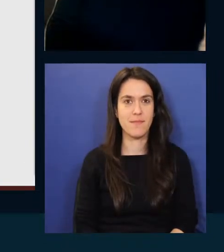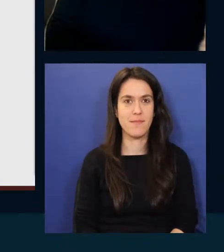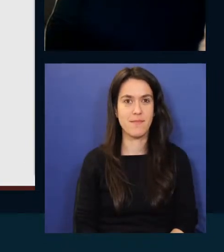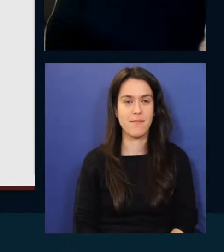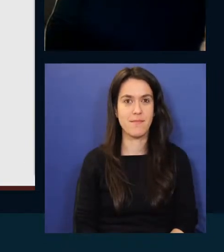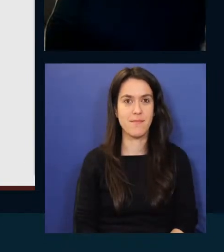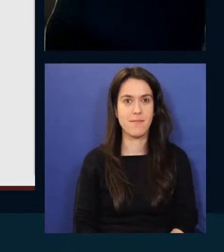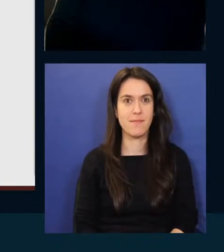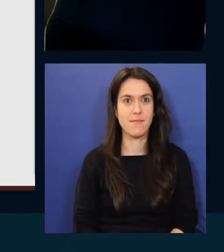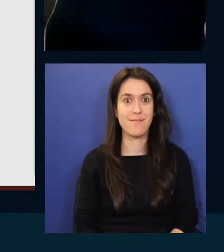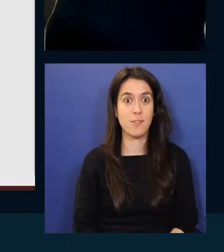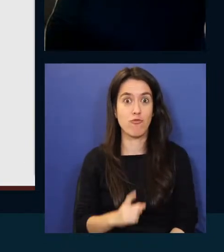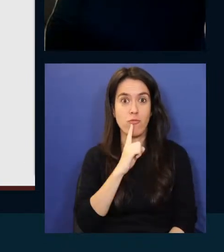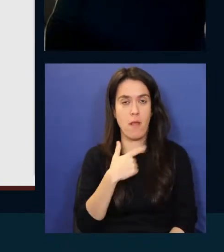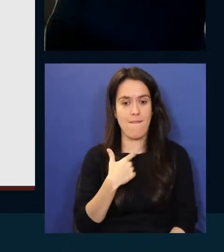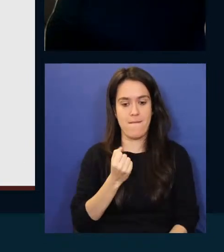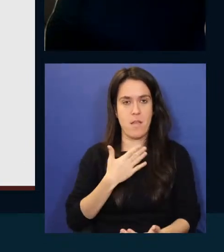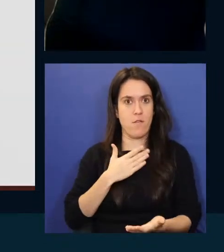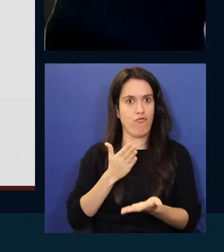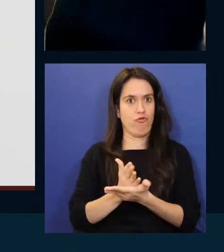the rights to do so, of course.